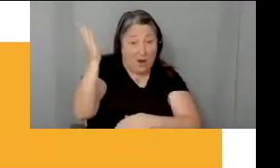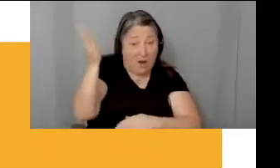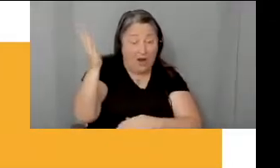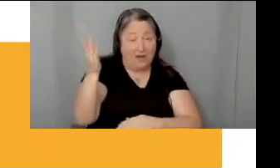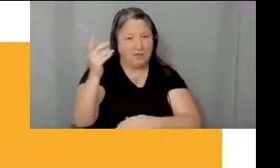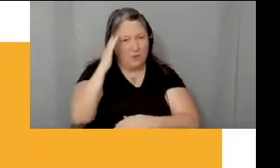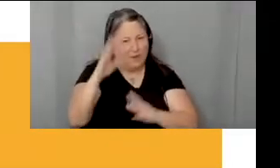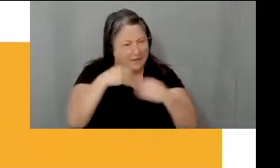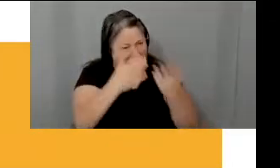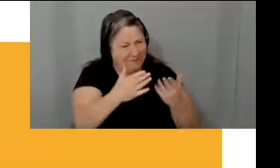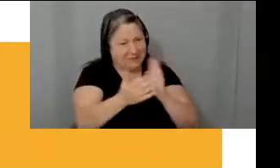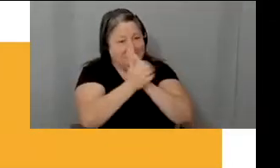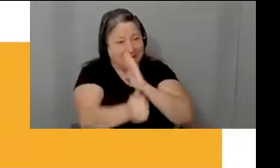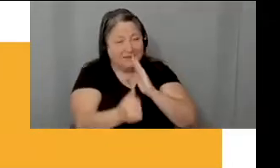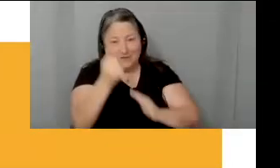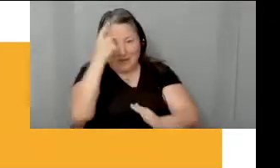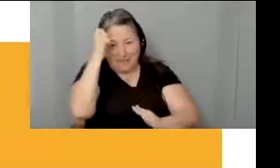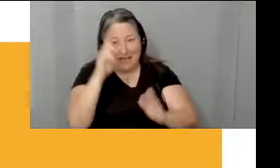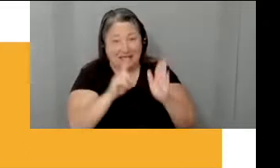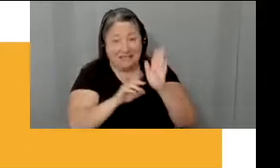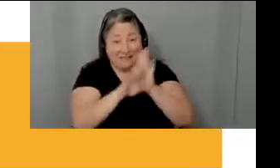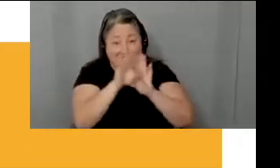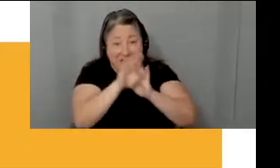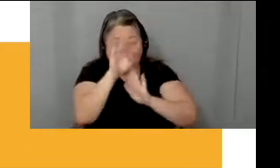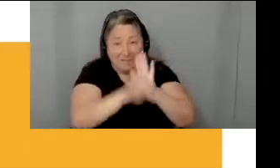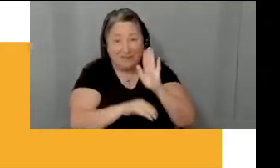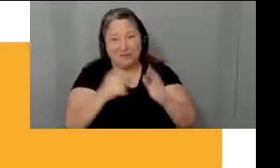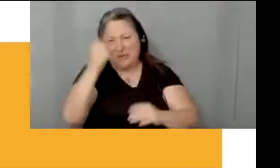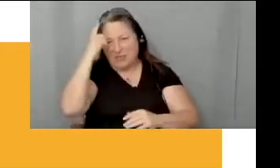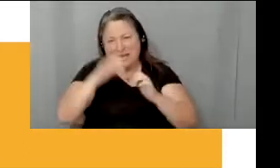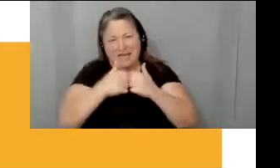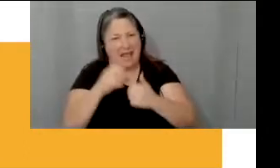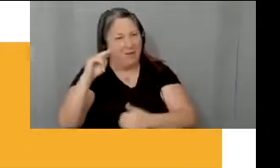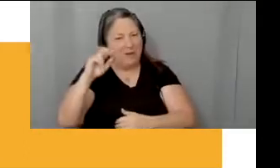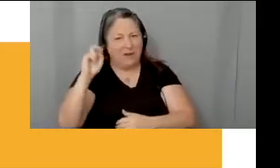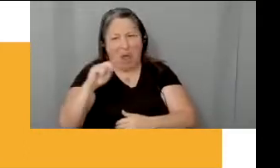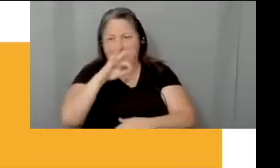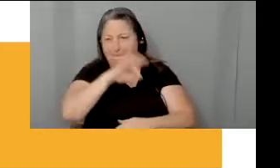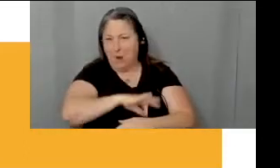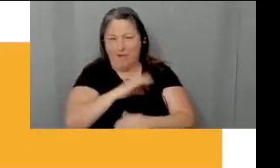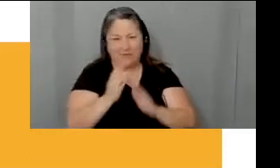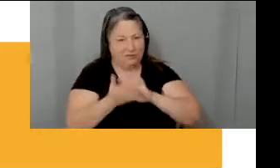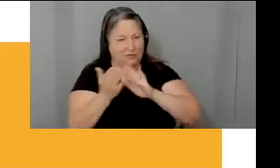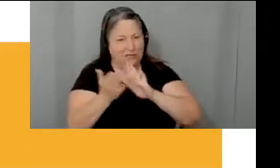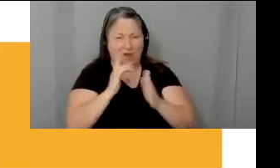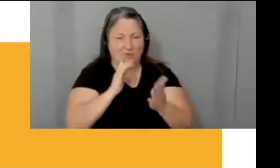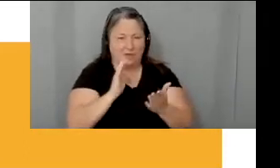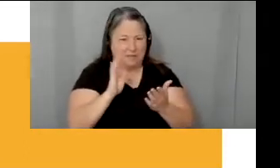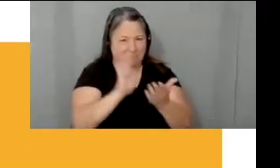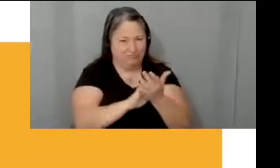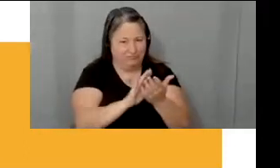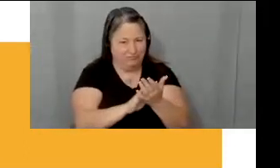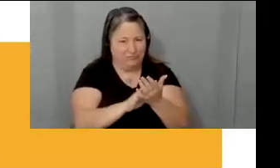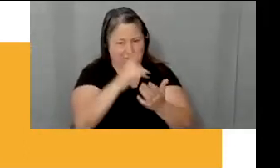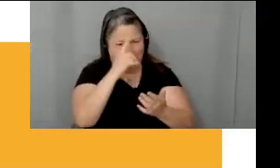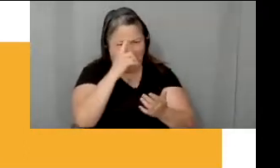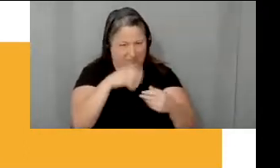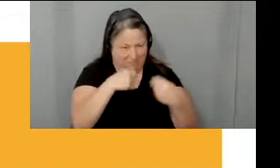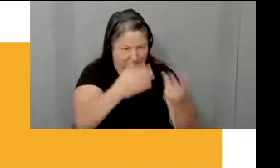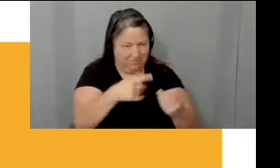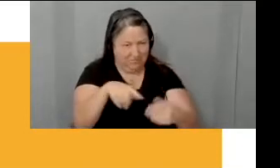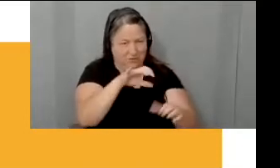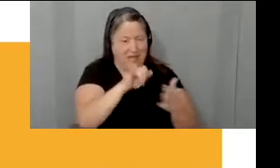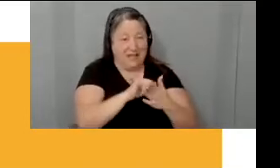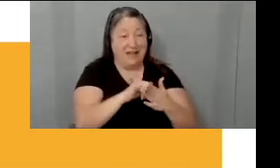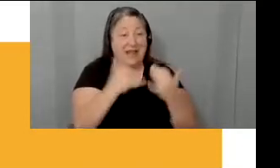understanding development to understanding how nonprofits run. So I really commend that to you. Next slide.